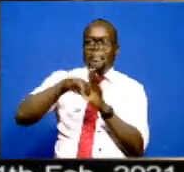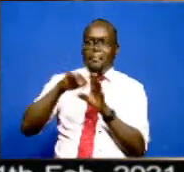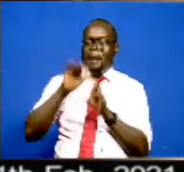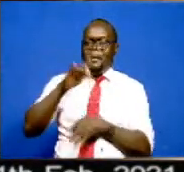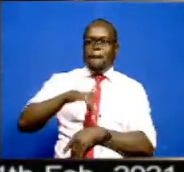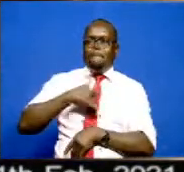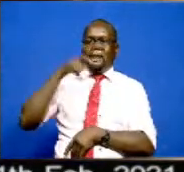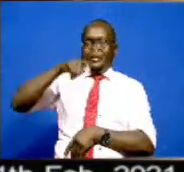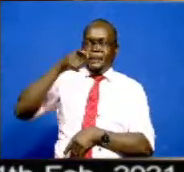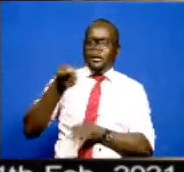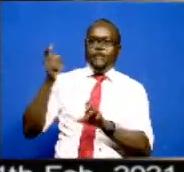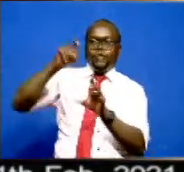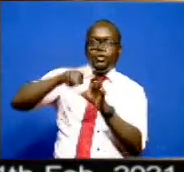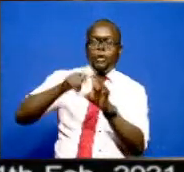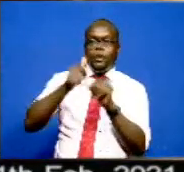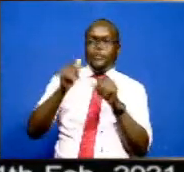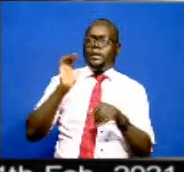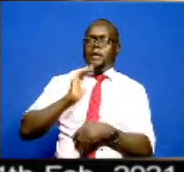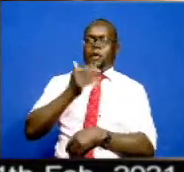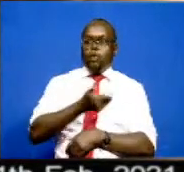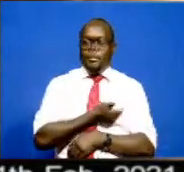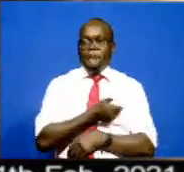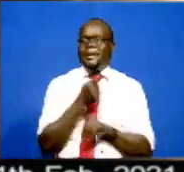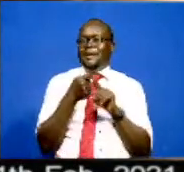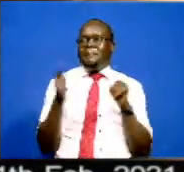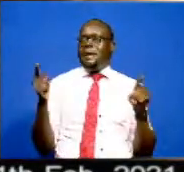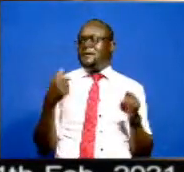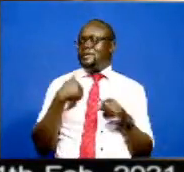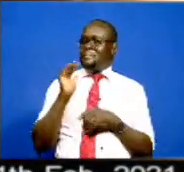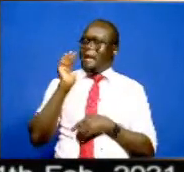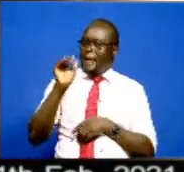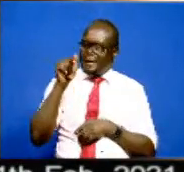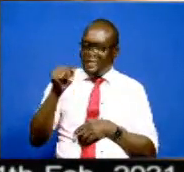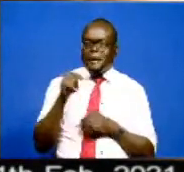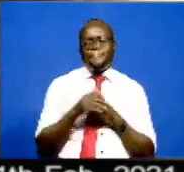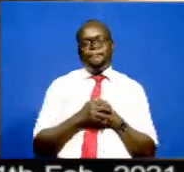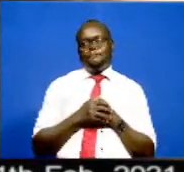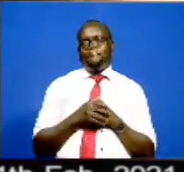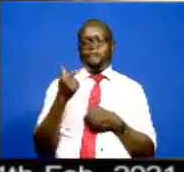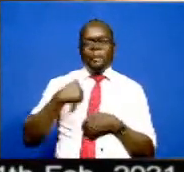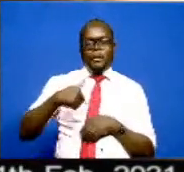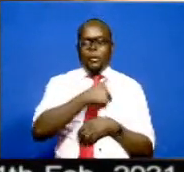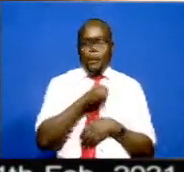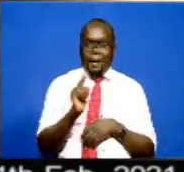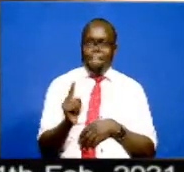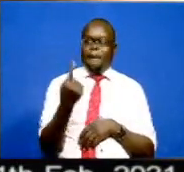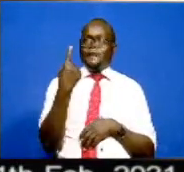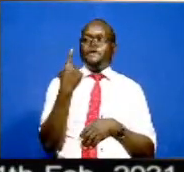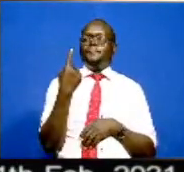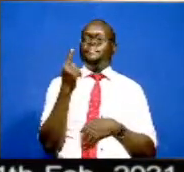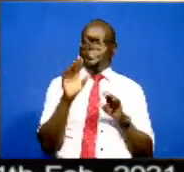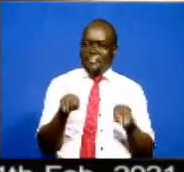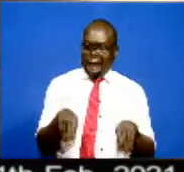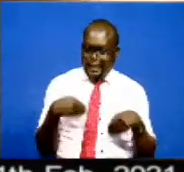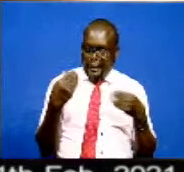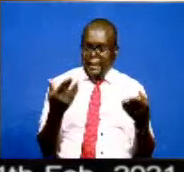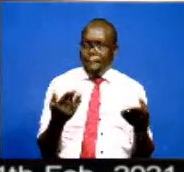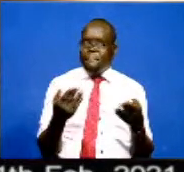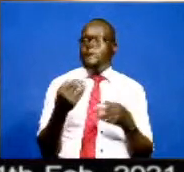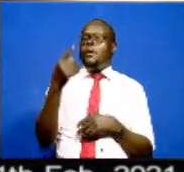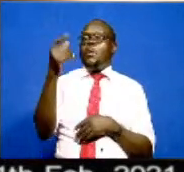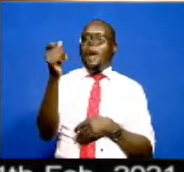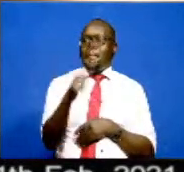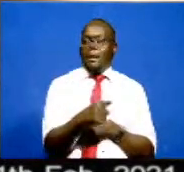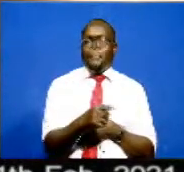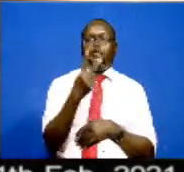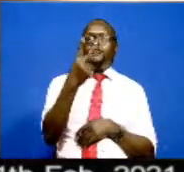to move. But my request would be that we, first of all, give another 1 month or